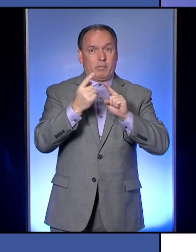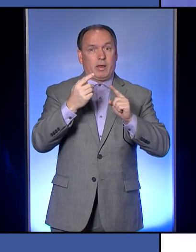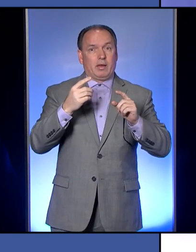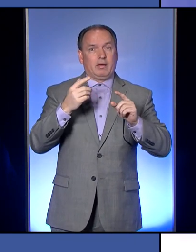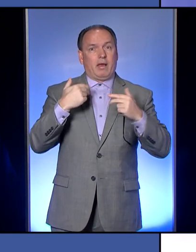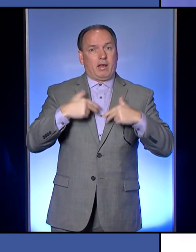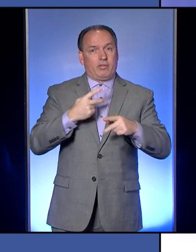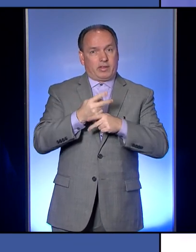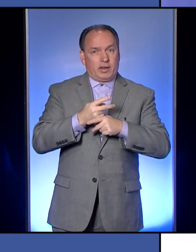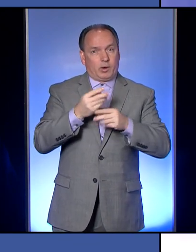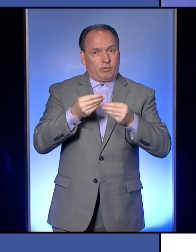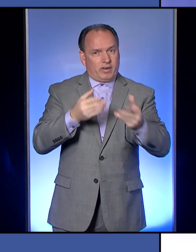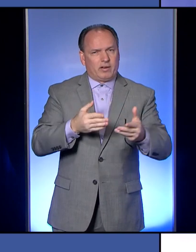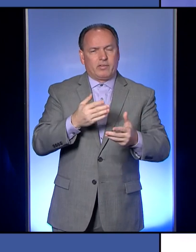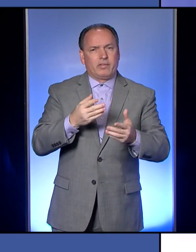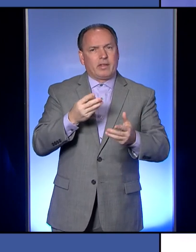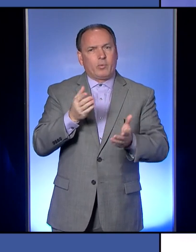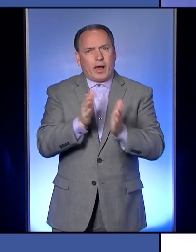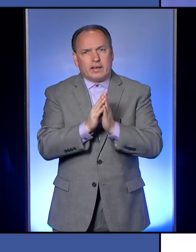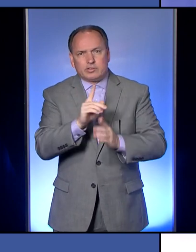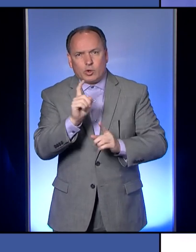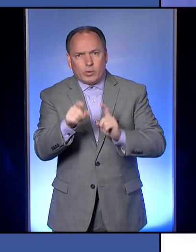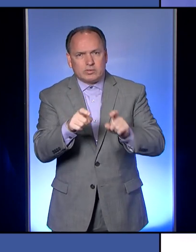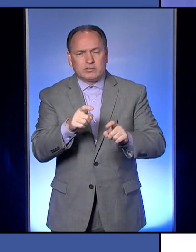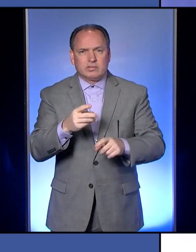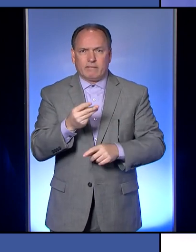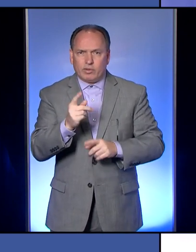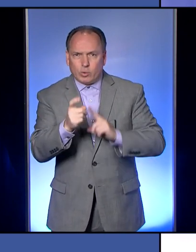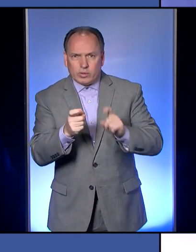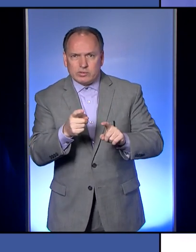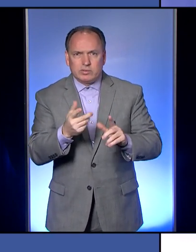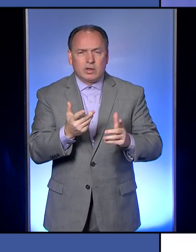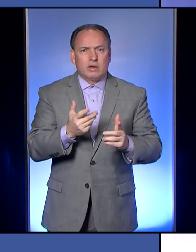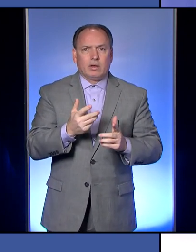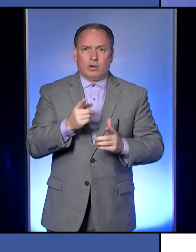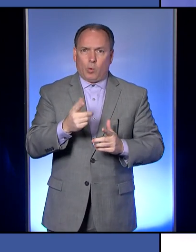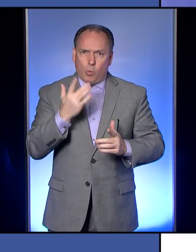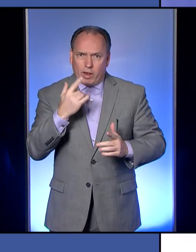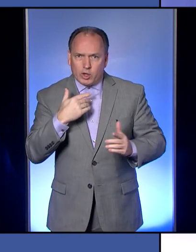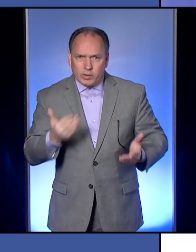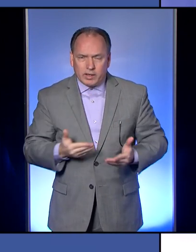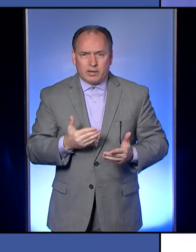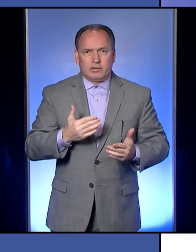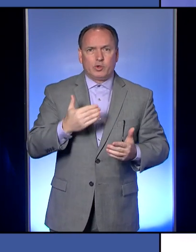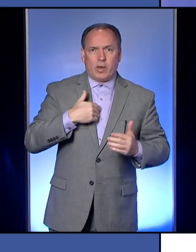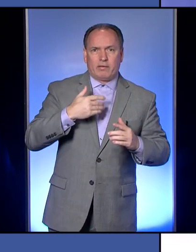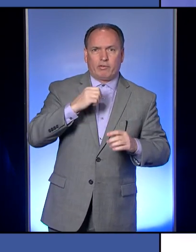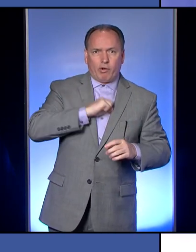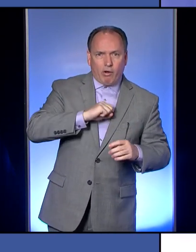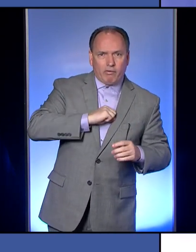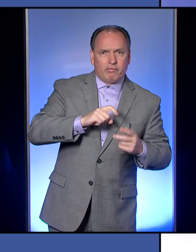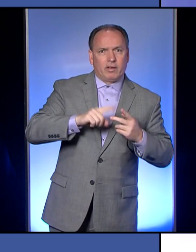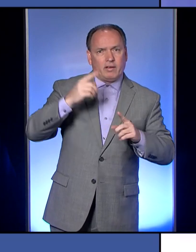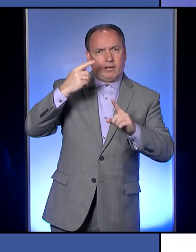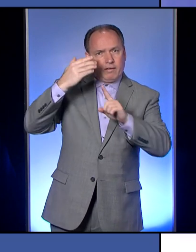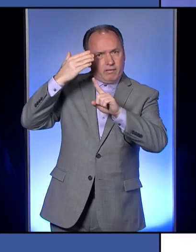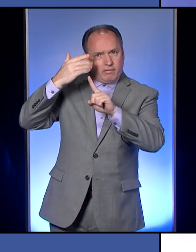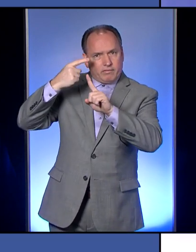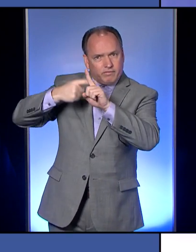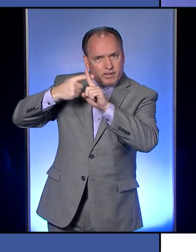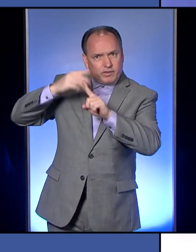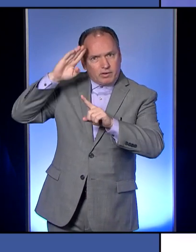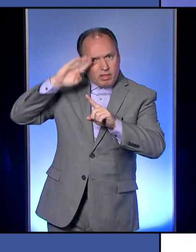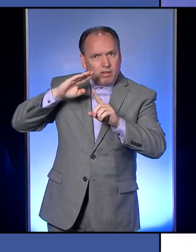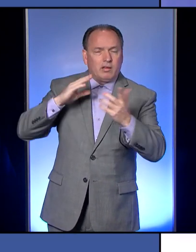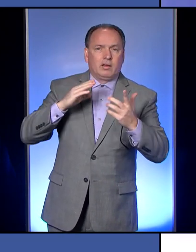few questions. Why are you here? Do you have a cough? Do you have a fever? Upper, lower respiratory tract symptoms. And if you have any of those, you're directed